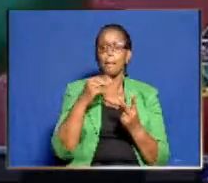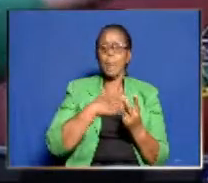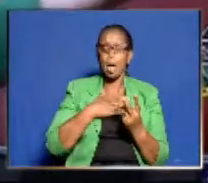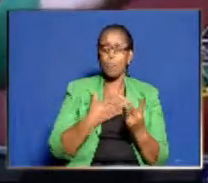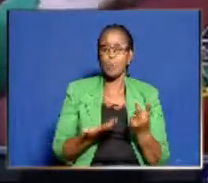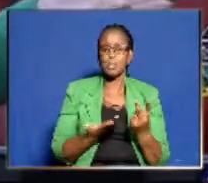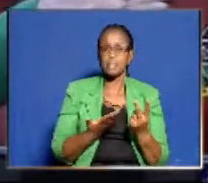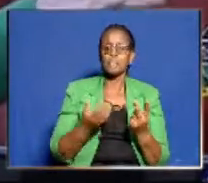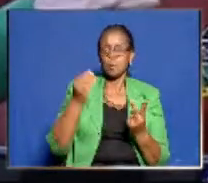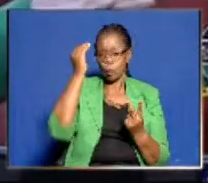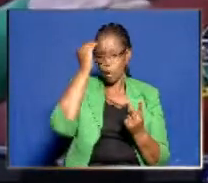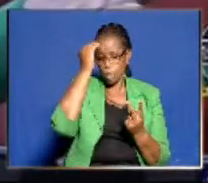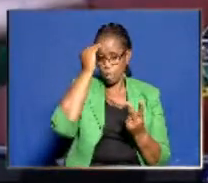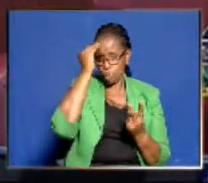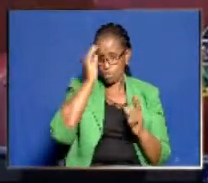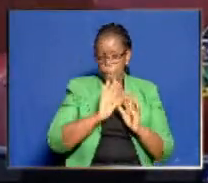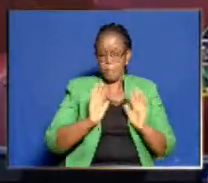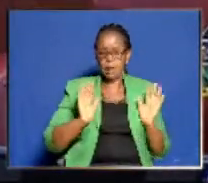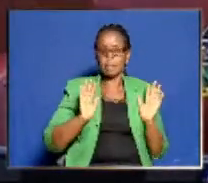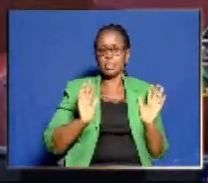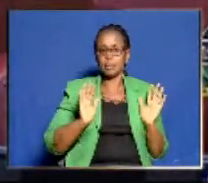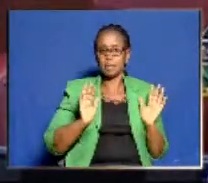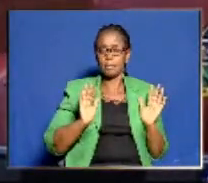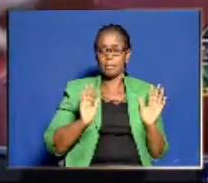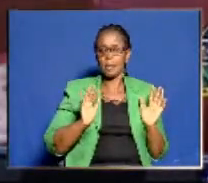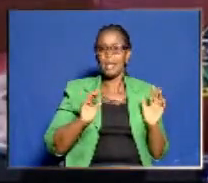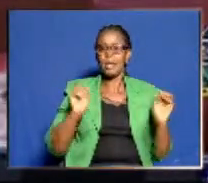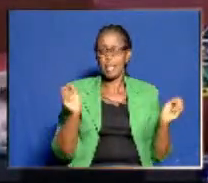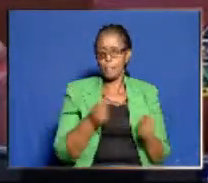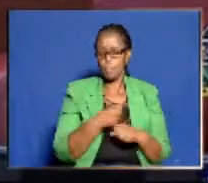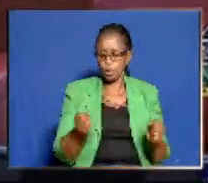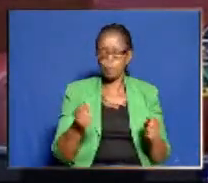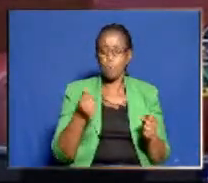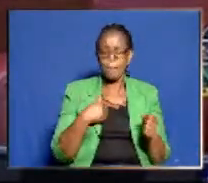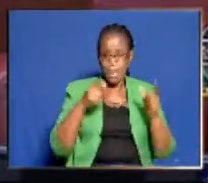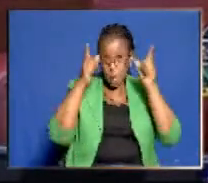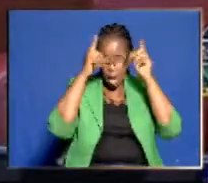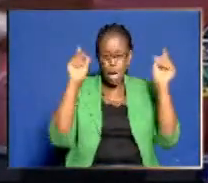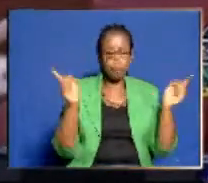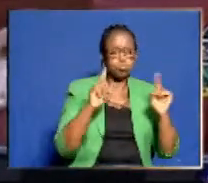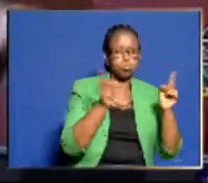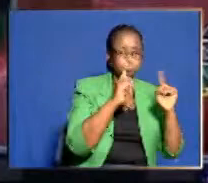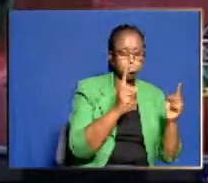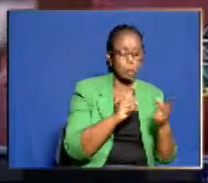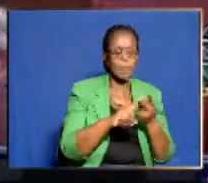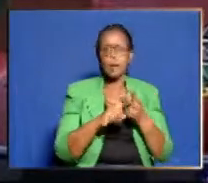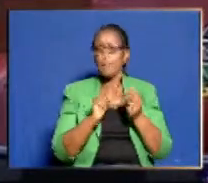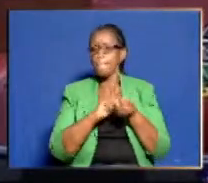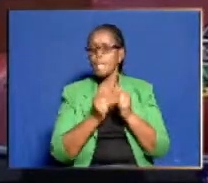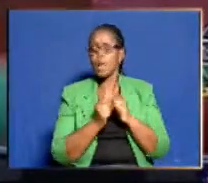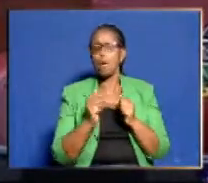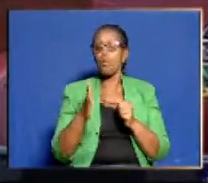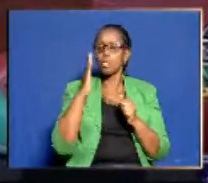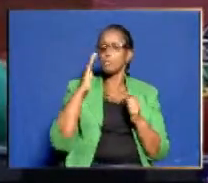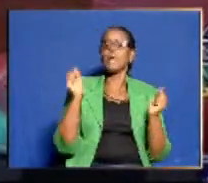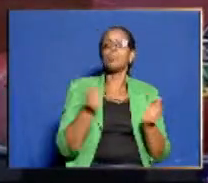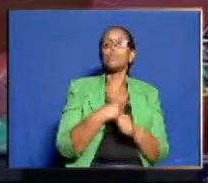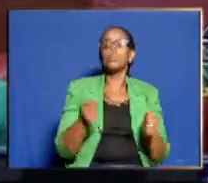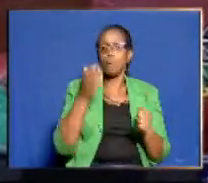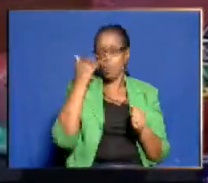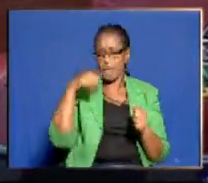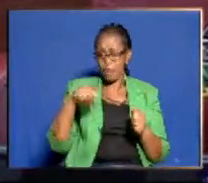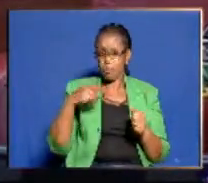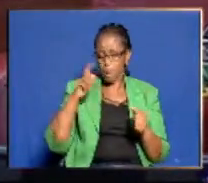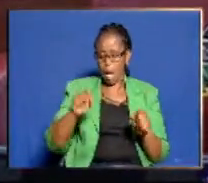is education. I cannot become a shepherd. I cannot become a watchman because they'll break my other leg that was a